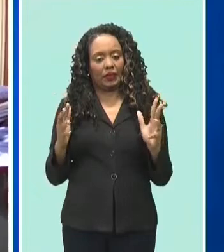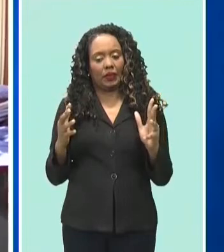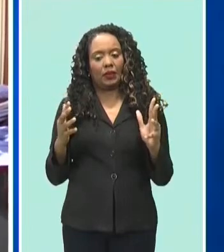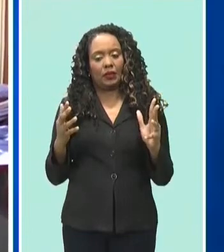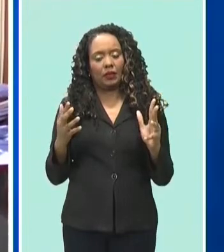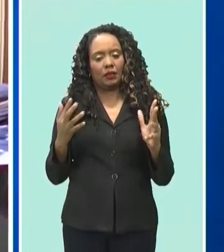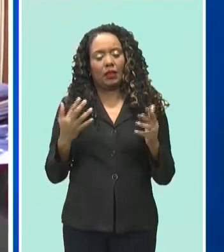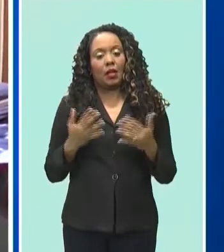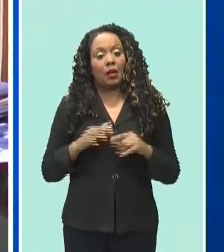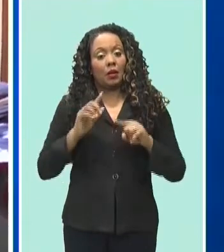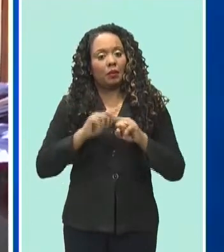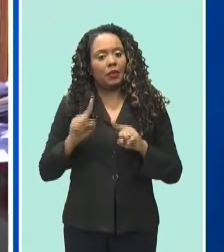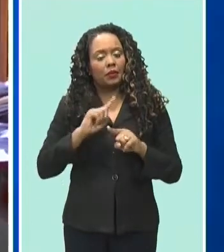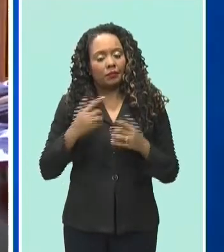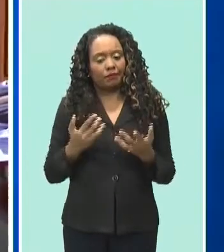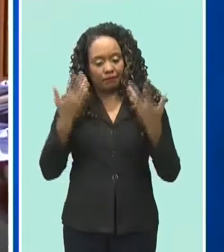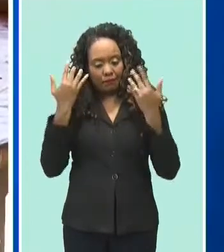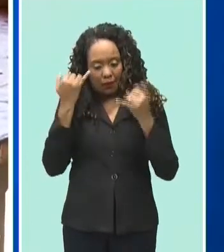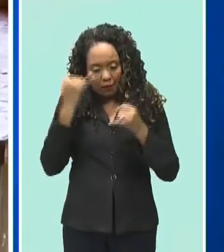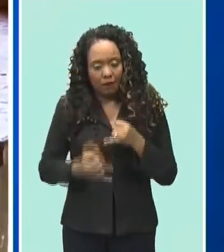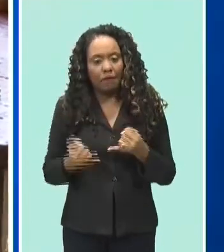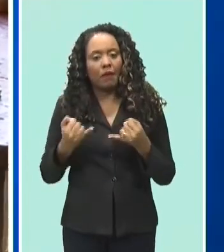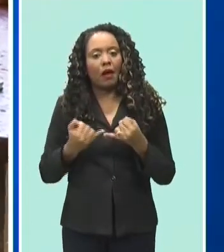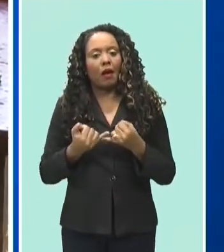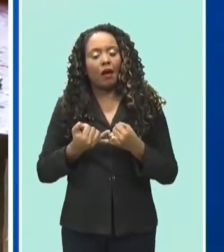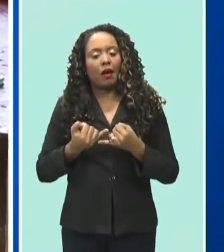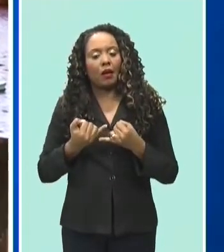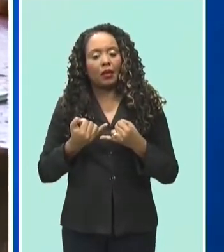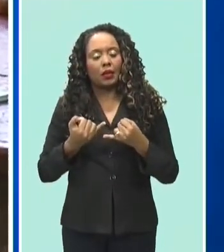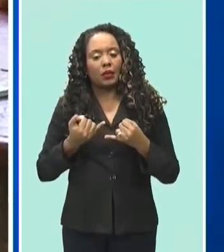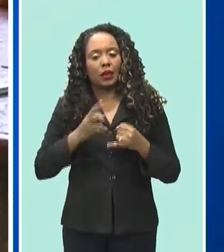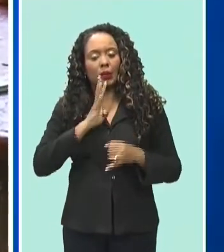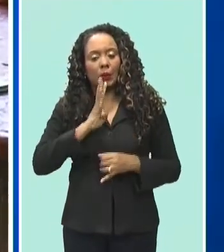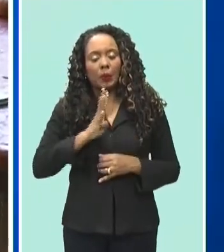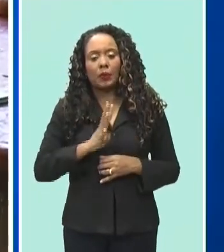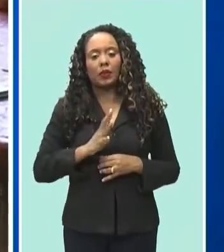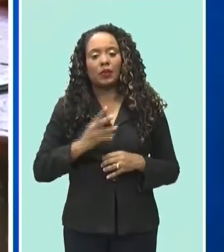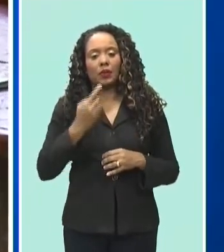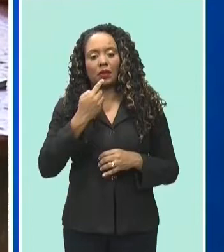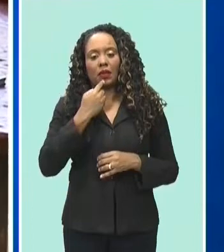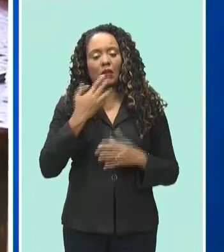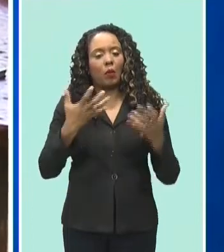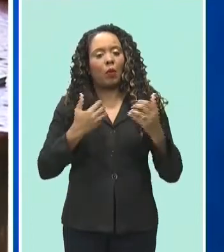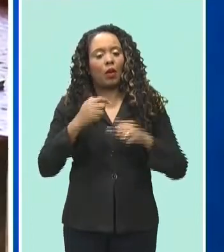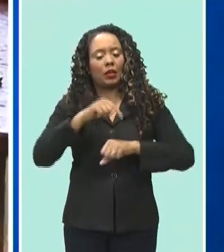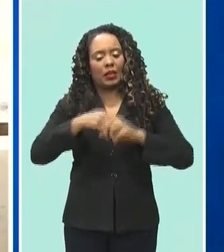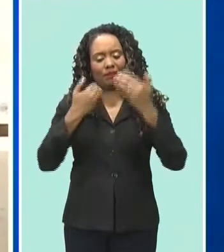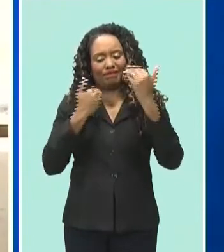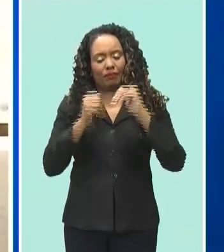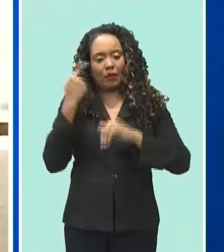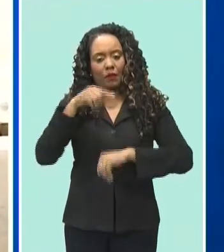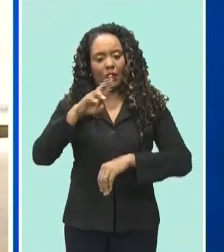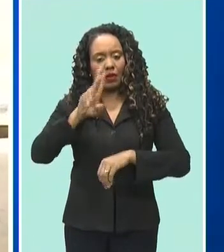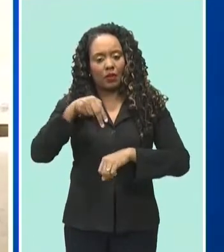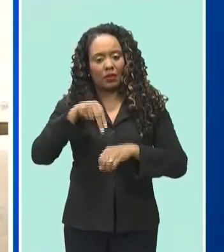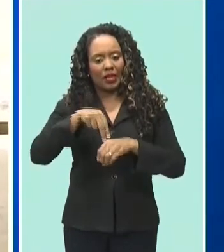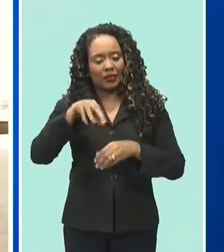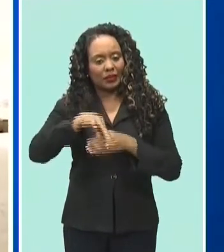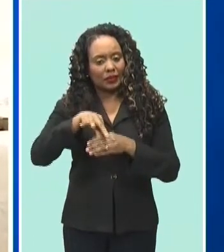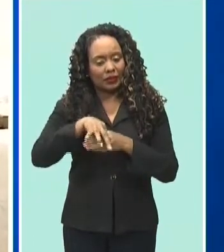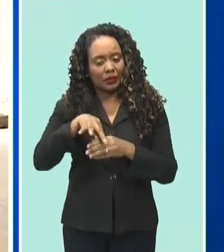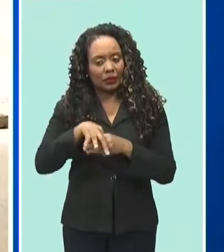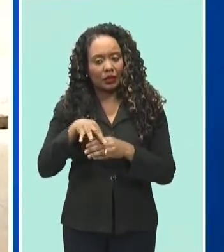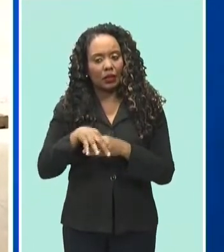closing argument, Ram's attorney Anand Nandlal asked the Chief Justice to set a time frame for national elections in her ruling, which